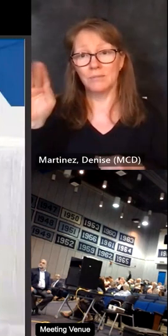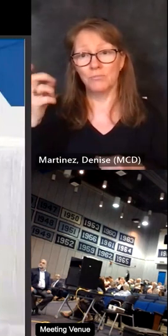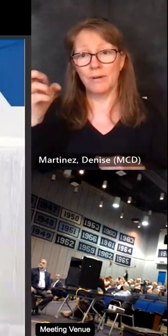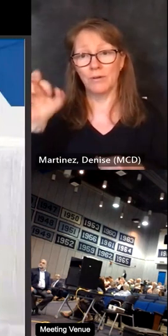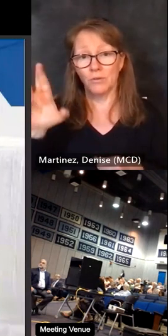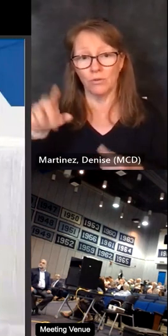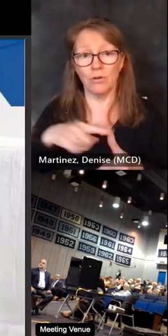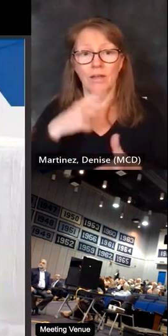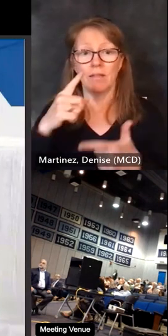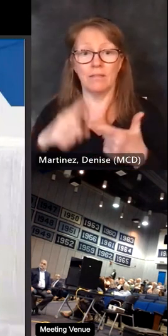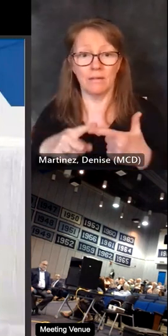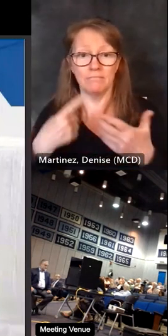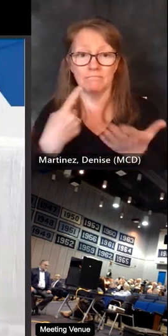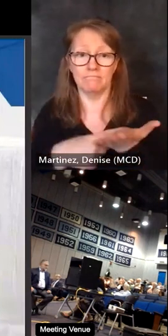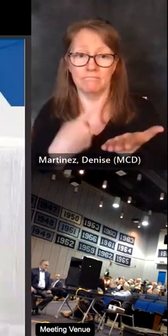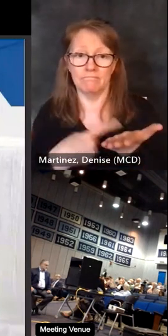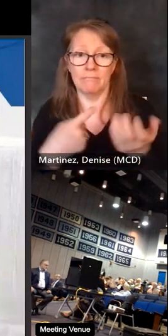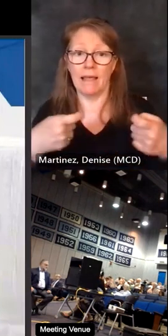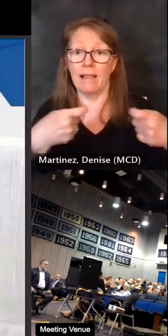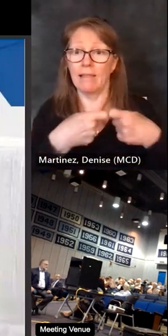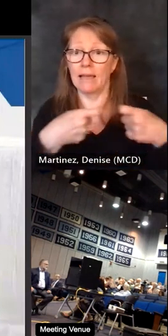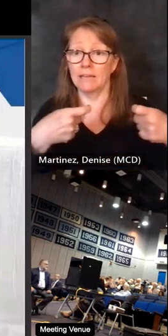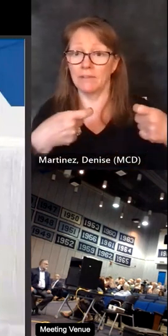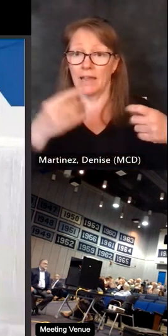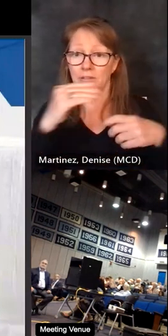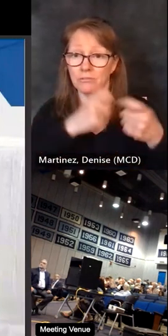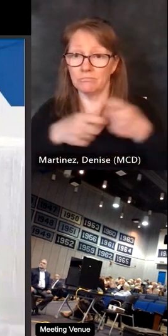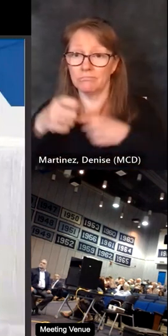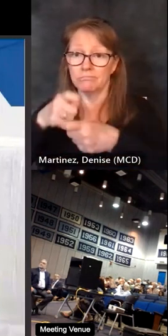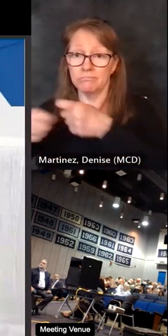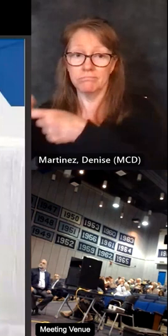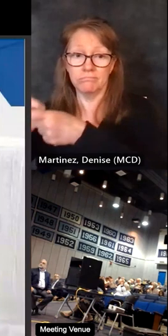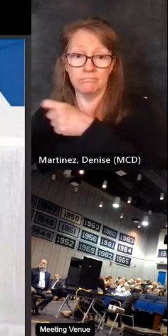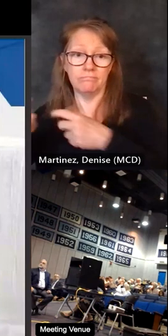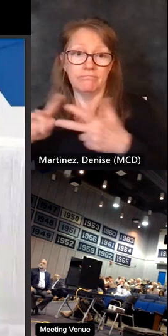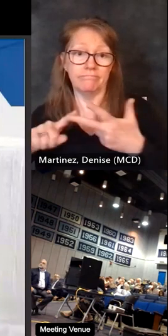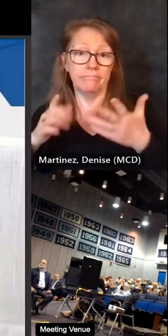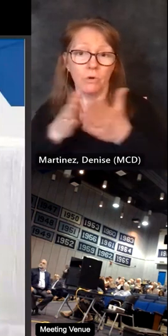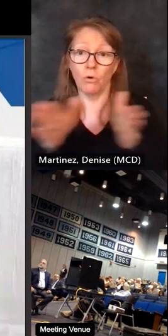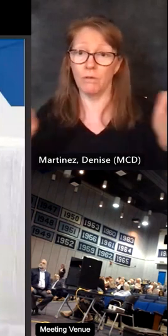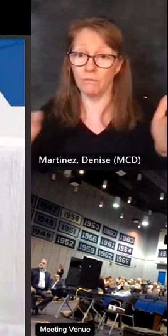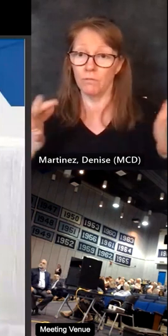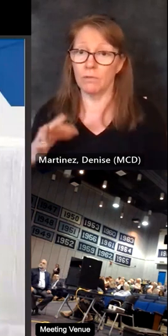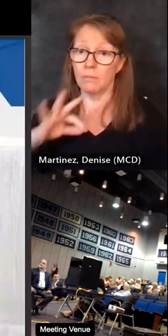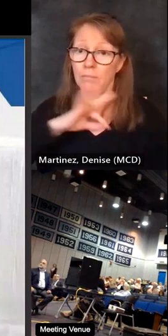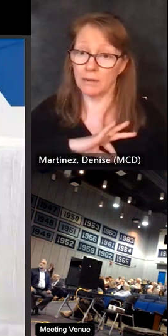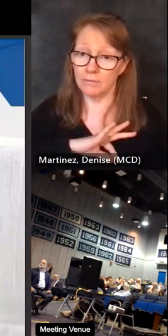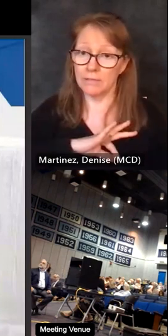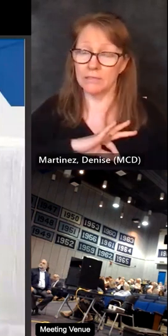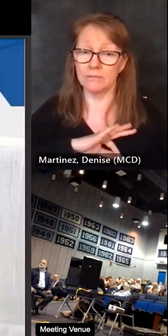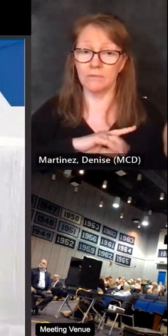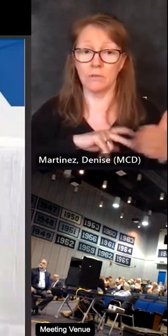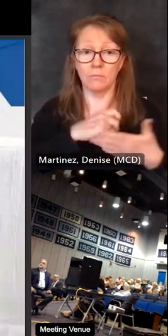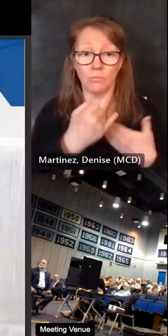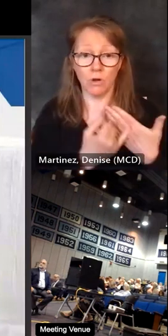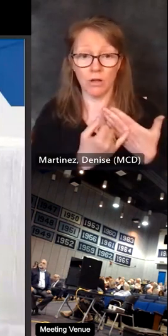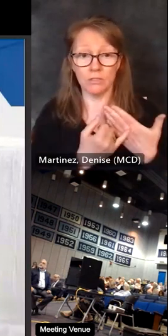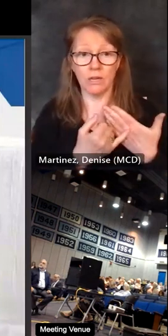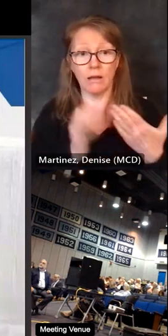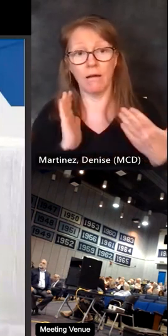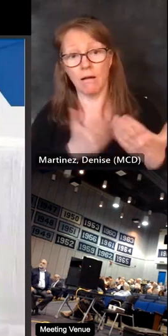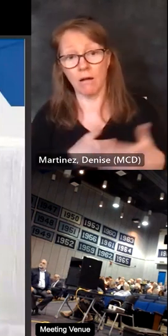MBTA, an overview of the benefits of this project, an overview of what we're proposing in terms of the design